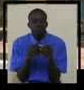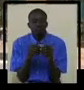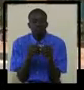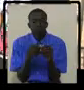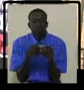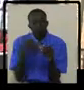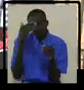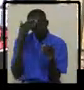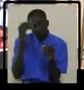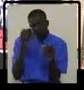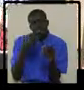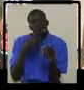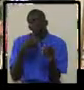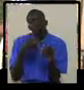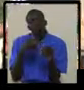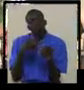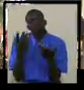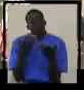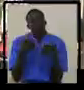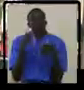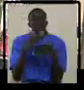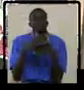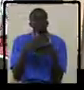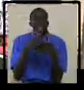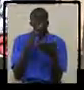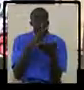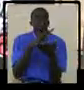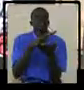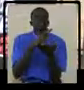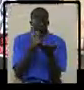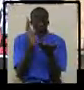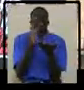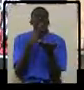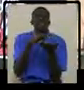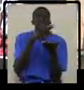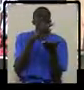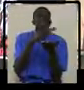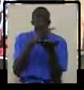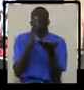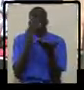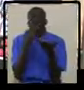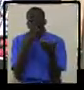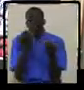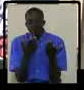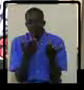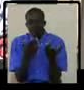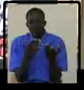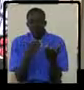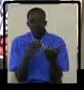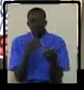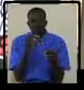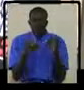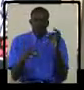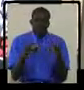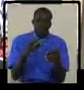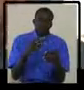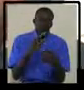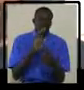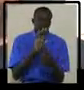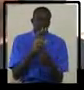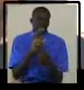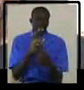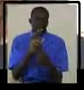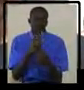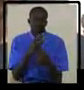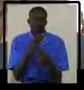Hey pal, what's up man? Where you going with your notepad? I'm cool. Hey, I'm just going to this science demonstration that's gonna be right here.